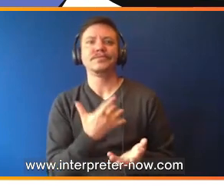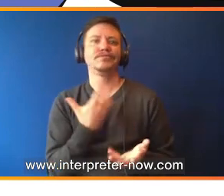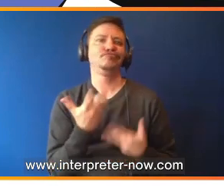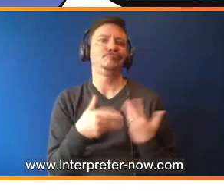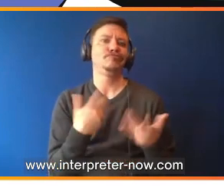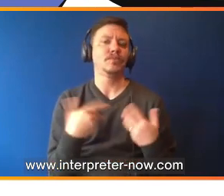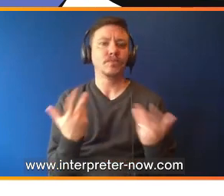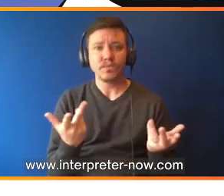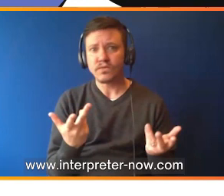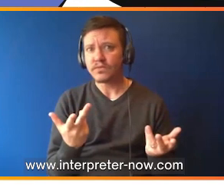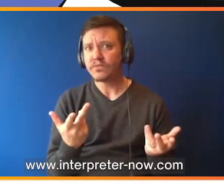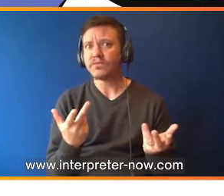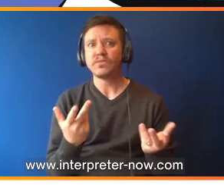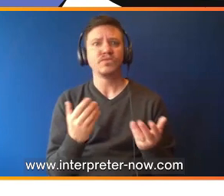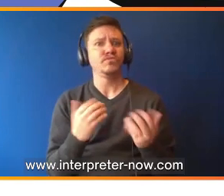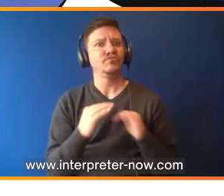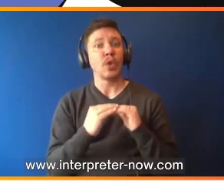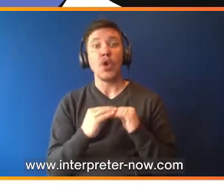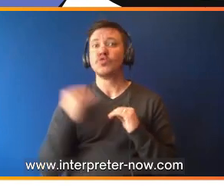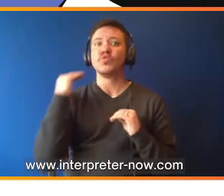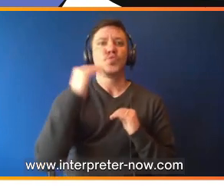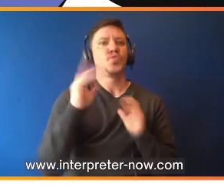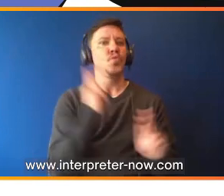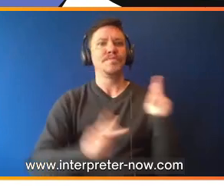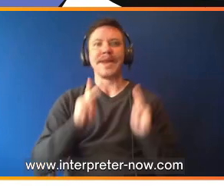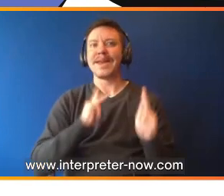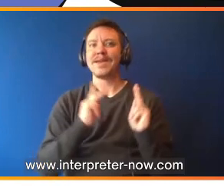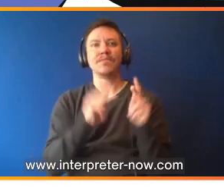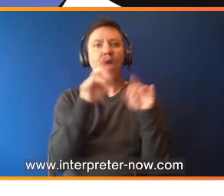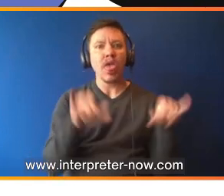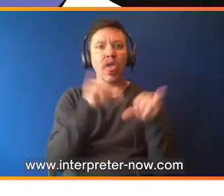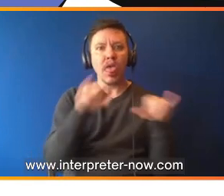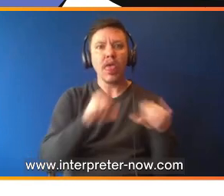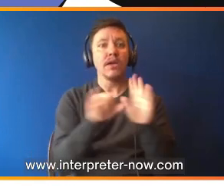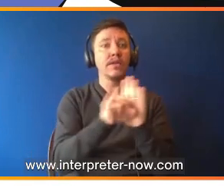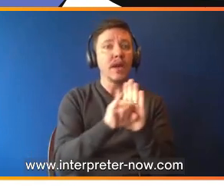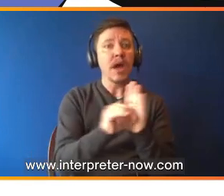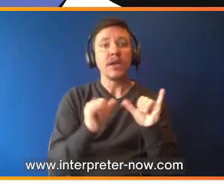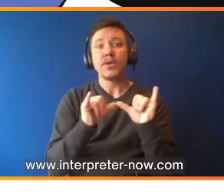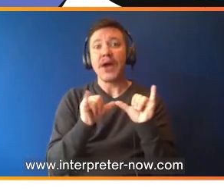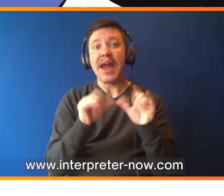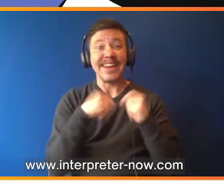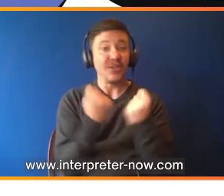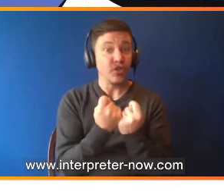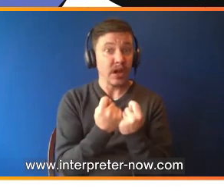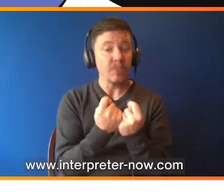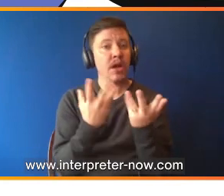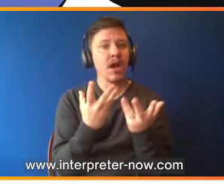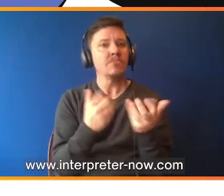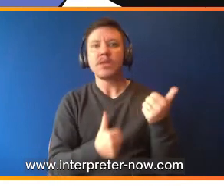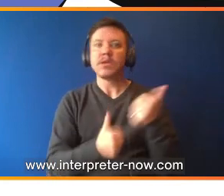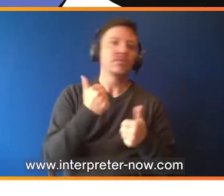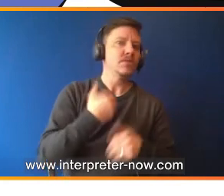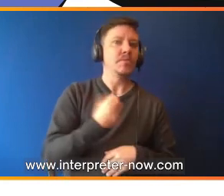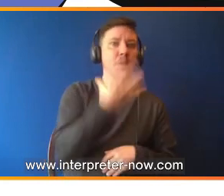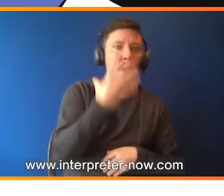worldview, their assumptions are going to trickle themselves into the technology that they build. And so that is a common argument that I hear.